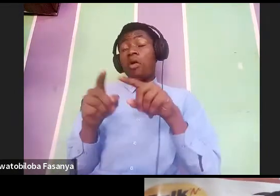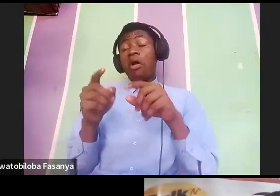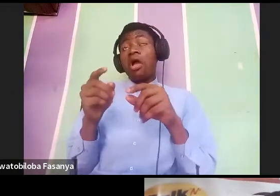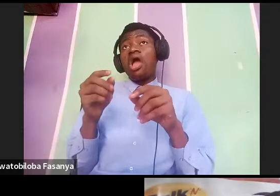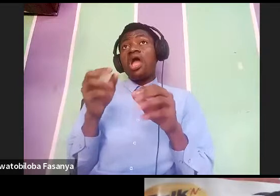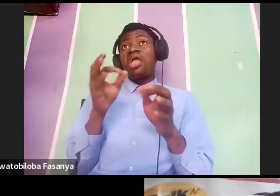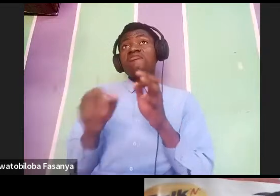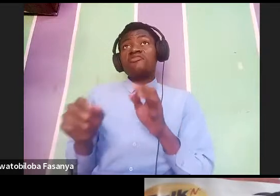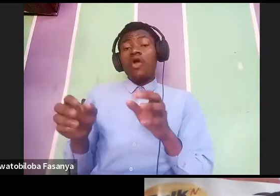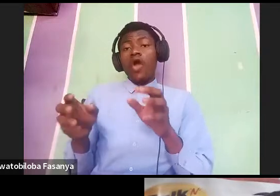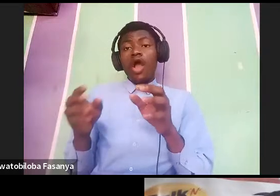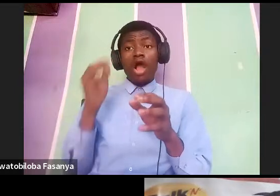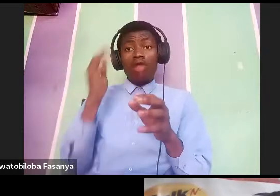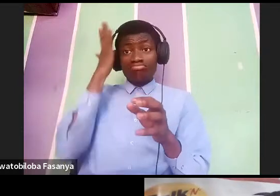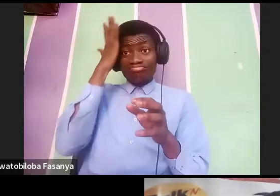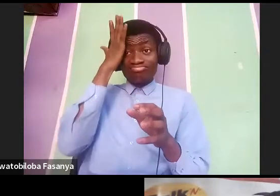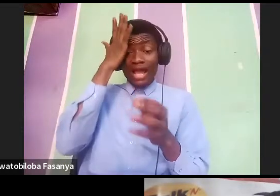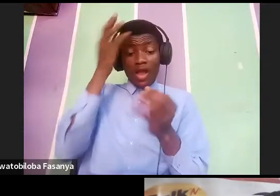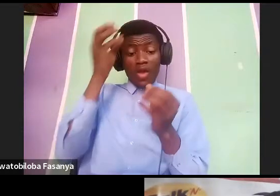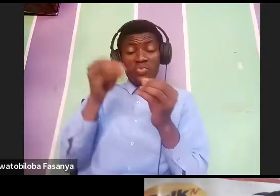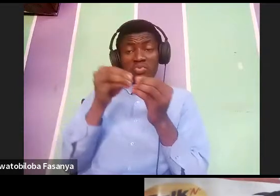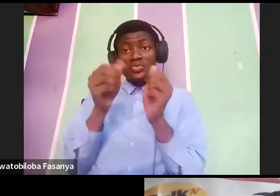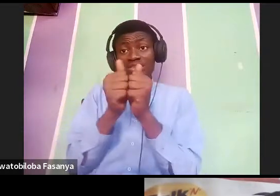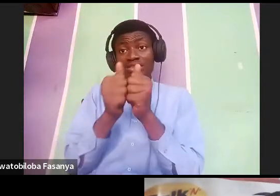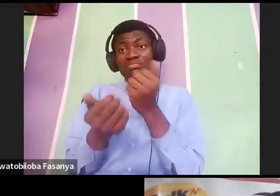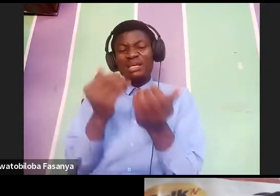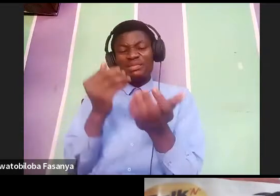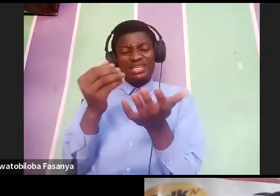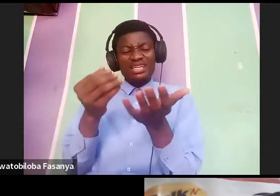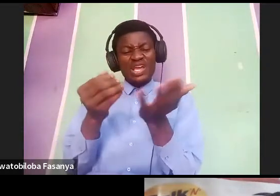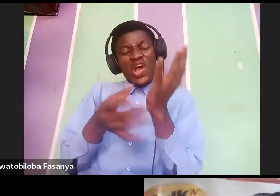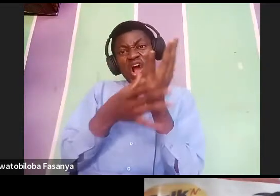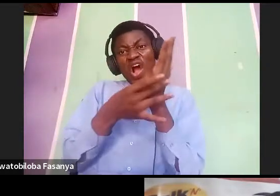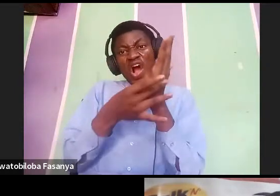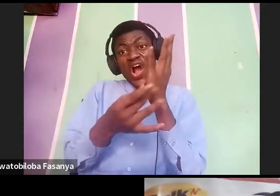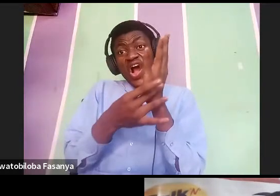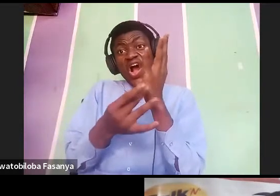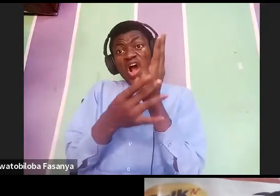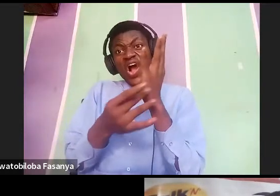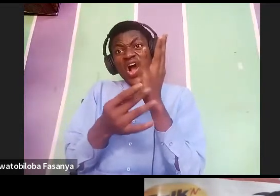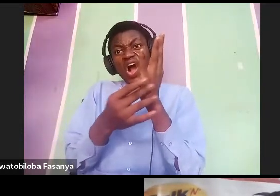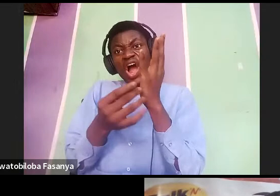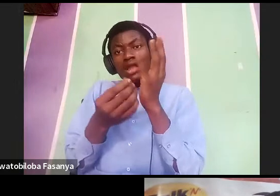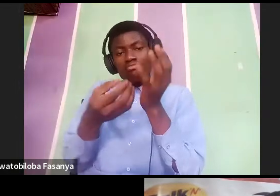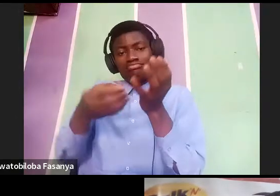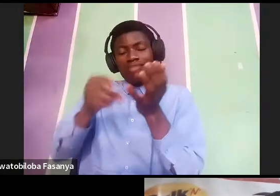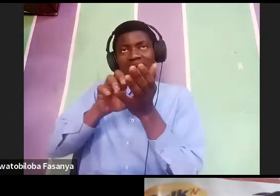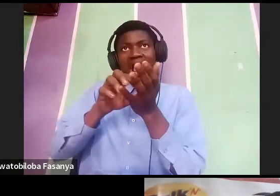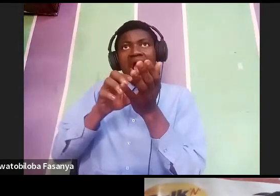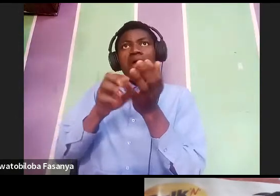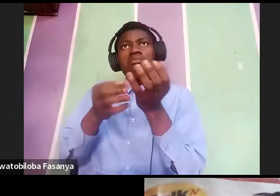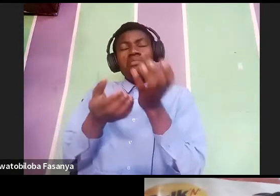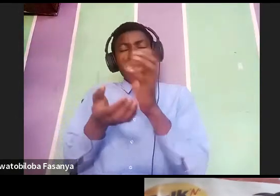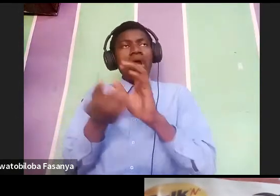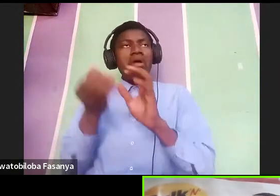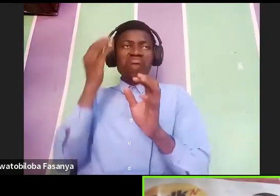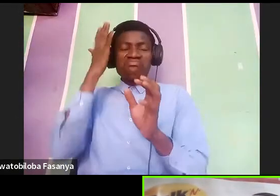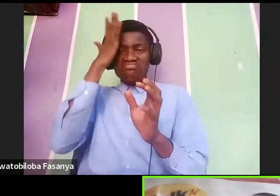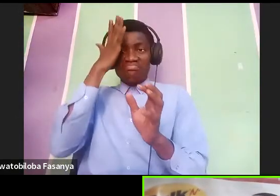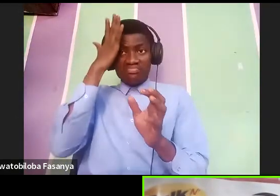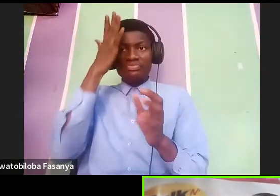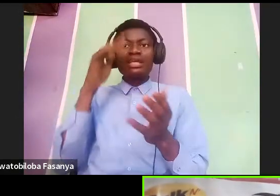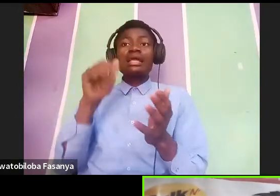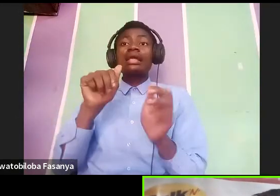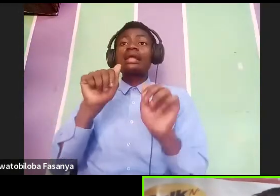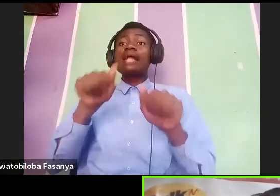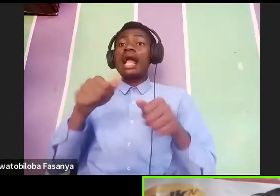of ointment, if you rub, of course, it still helps in reducing the inflammation in its own way. Okay,